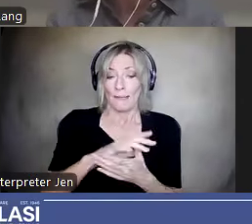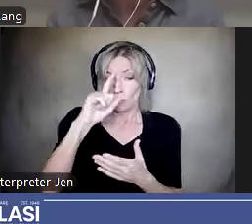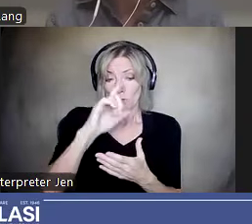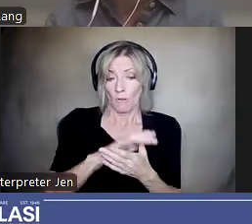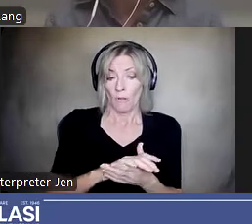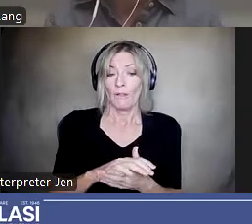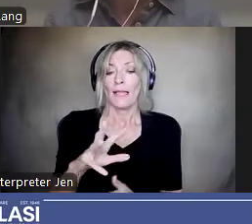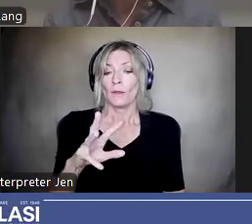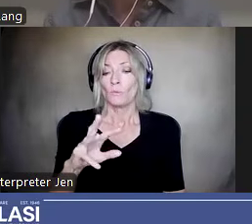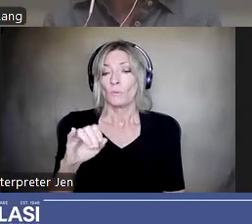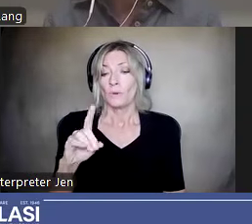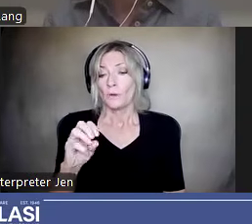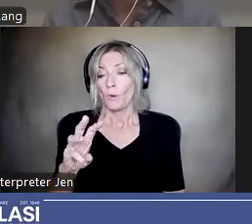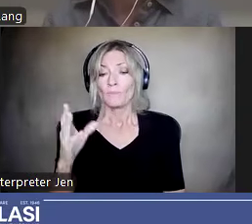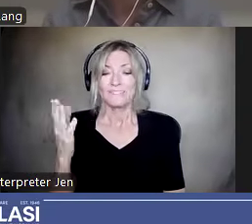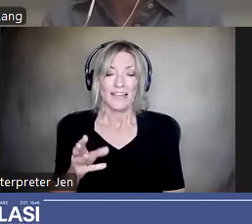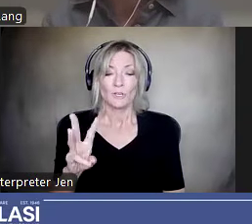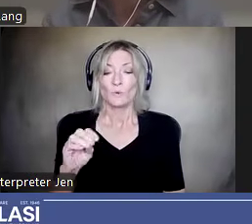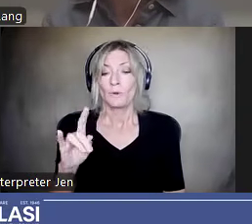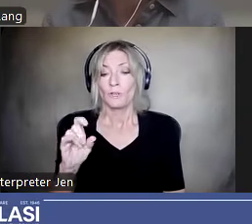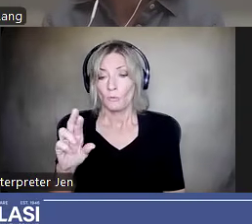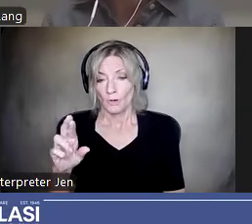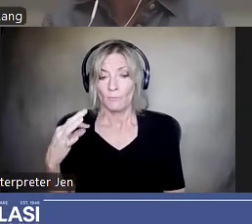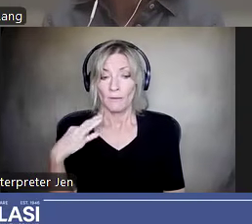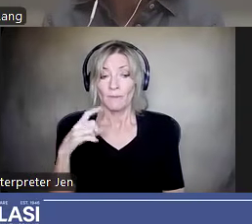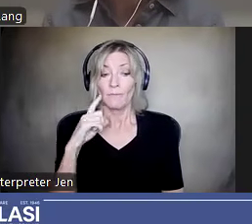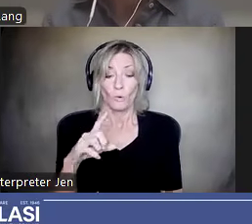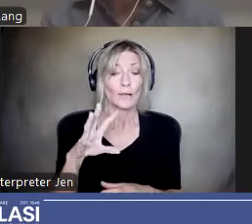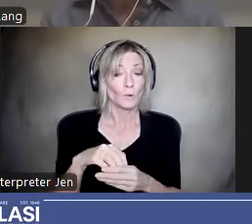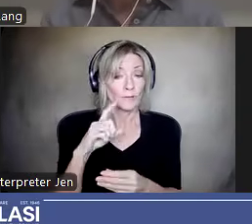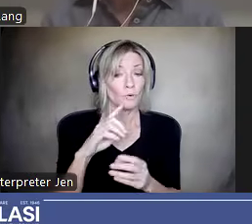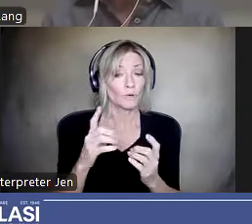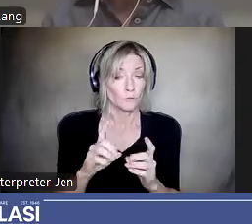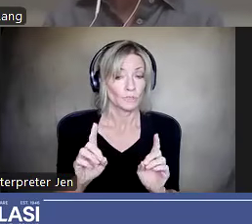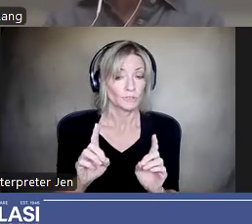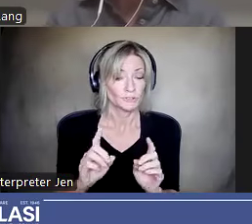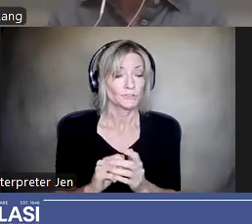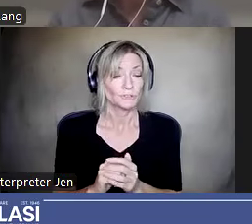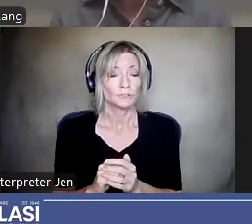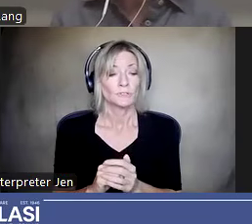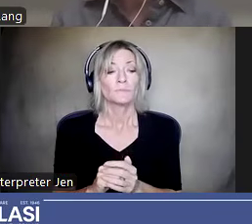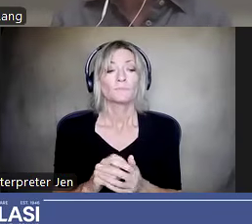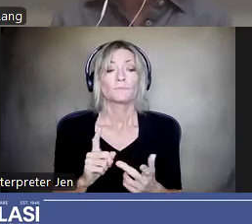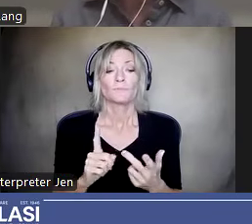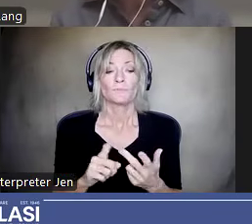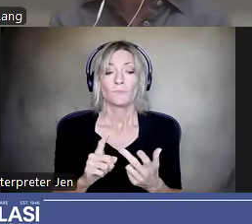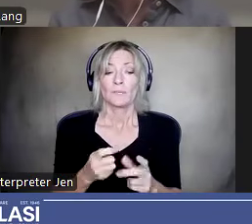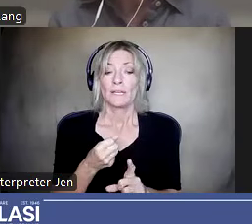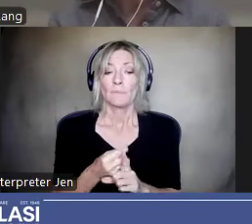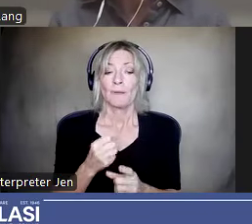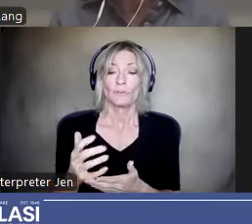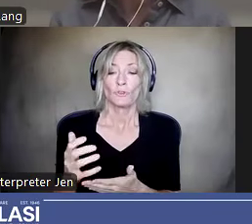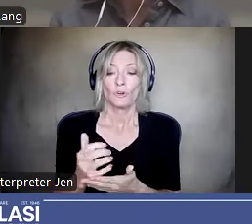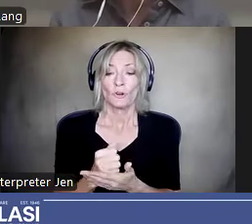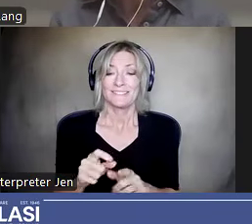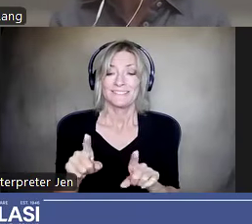or widower's benefits, including for divorced spouses. We'll cover the impact of the earnings test